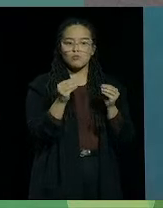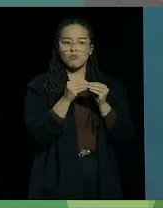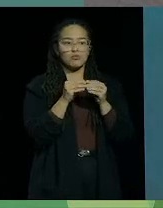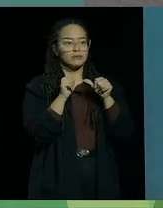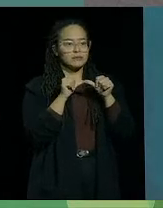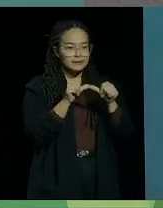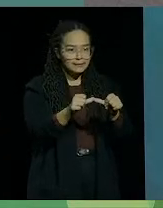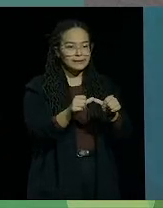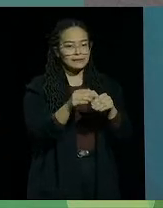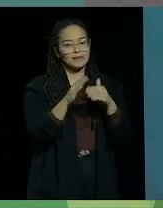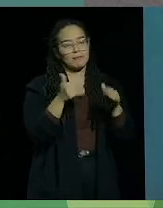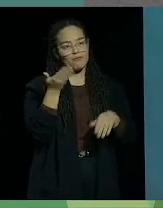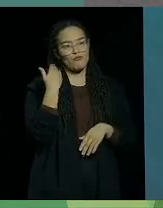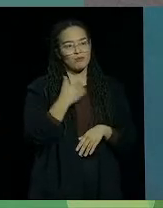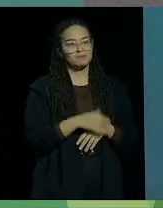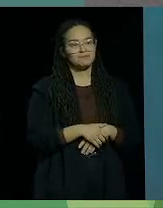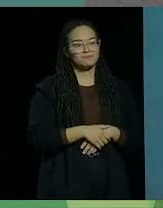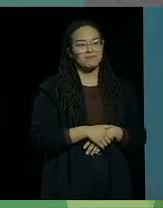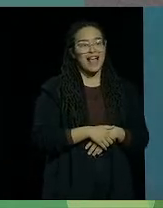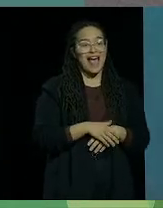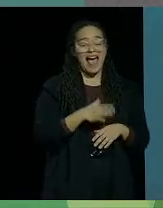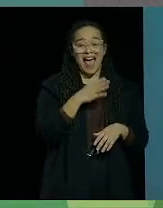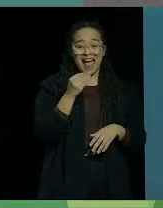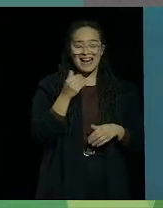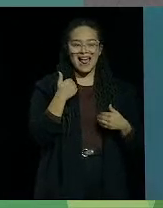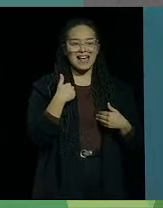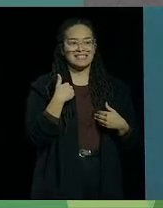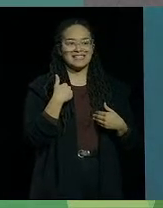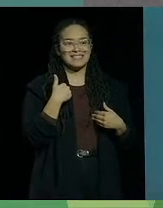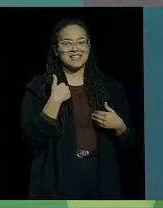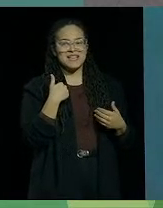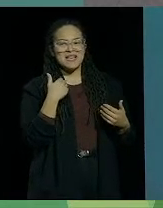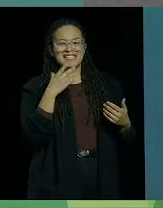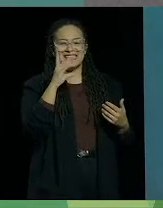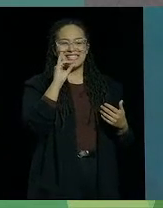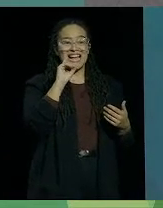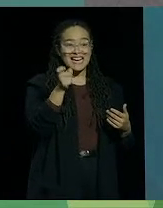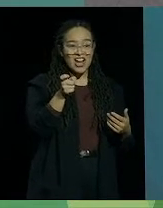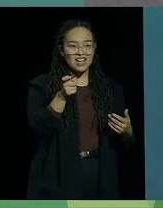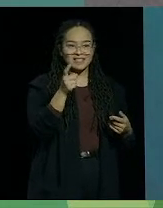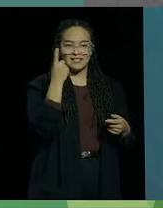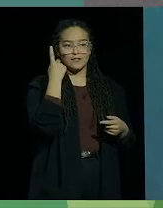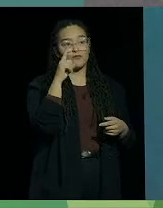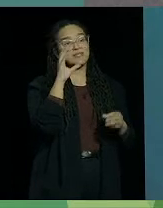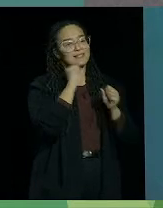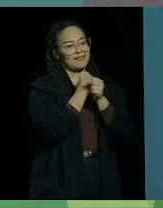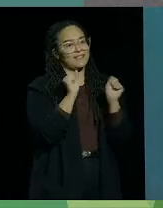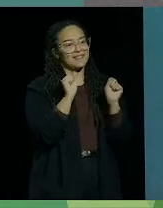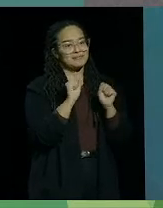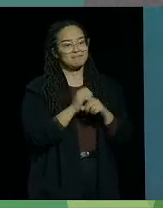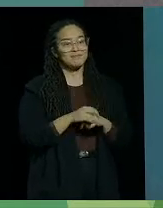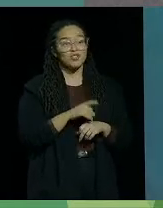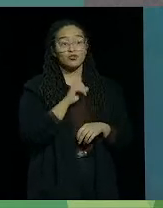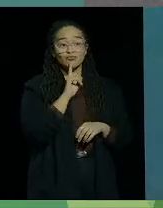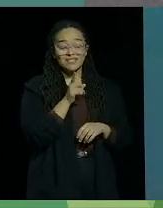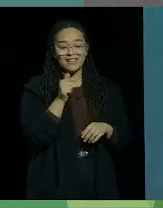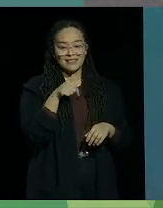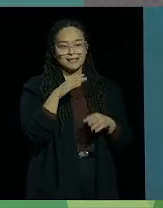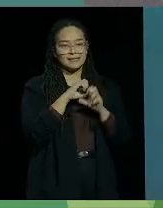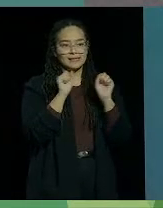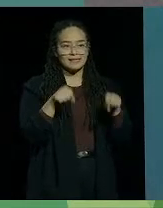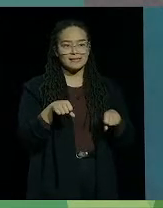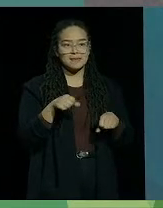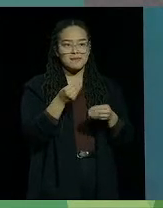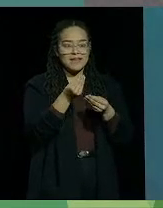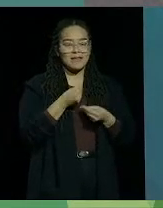than my previous braking system. And it also featured an advanced diagnostics for safety. In short, this system gave me